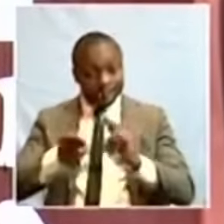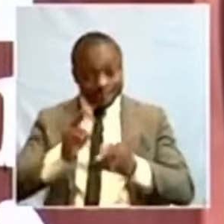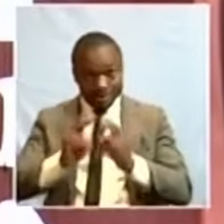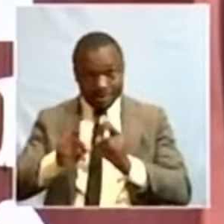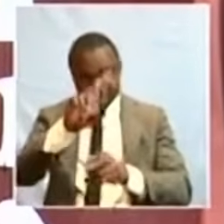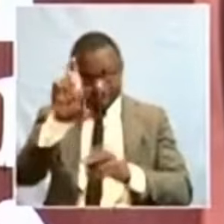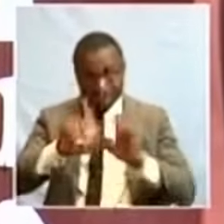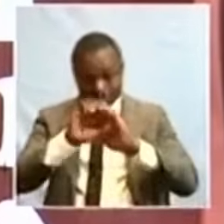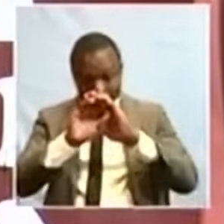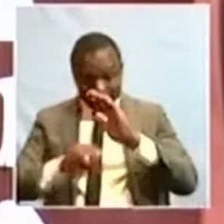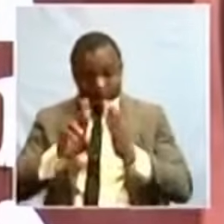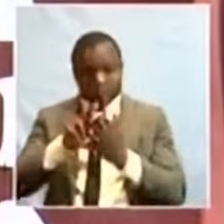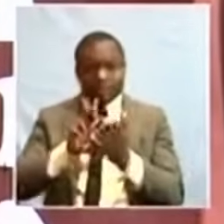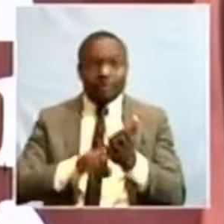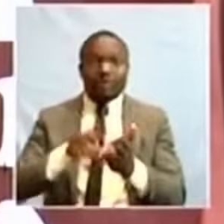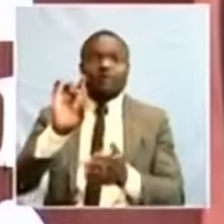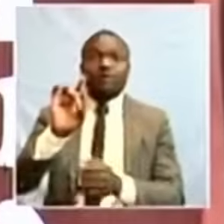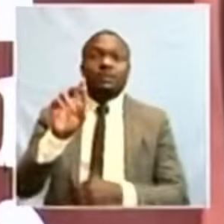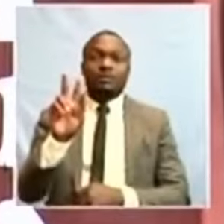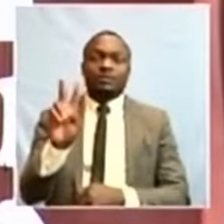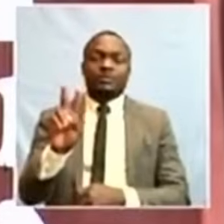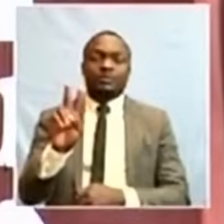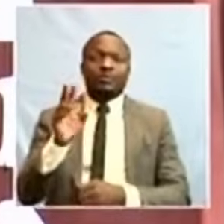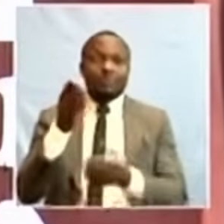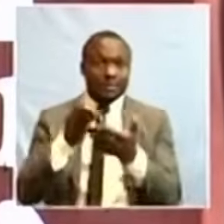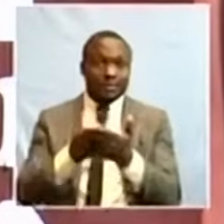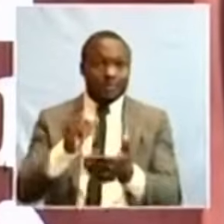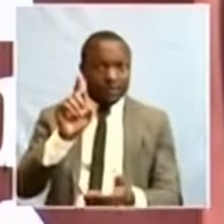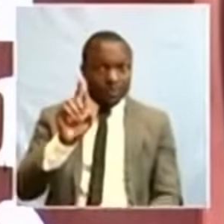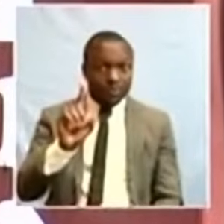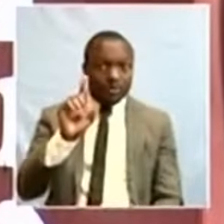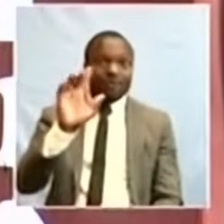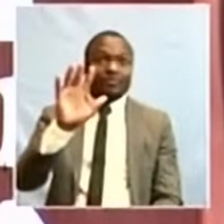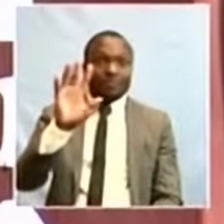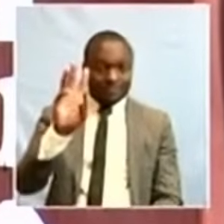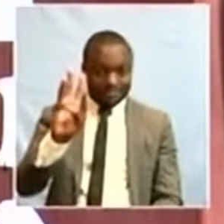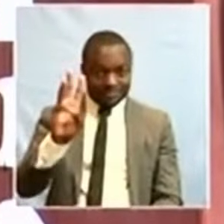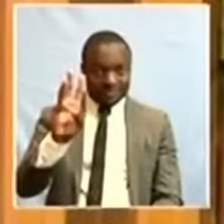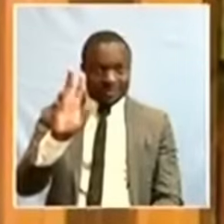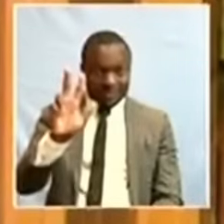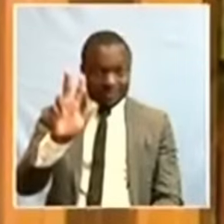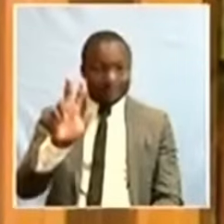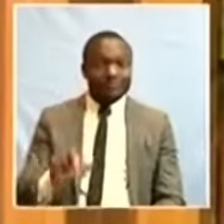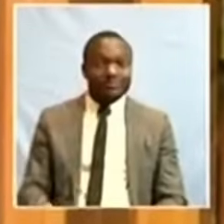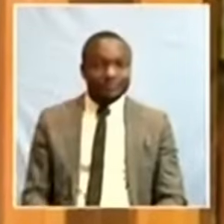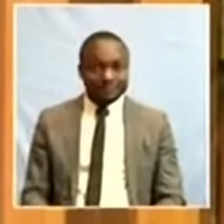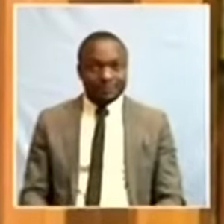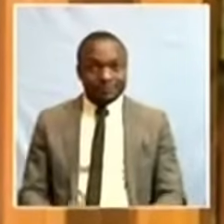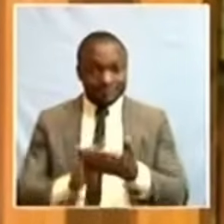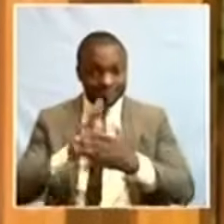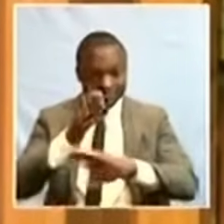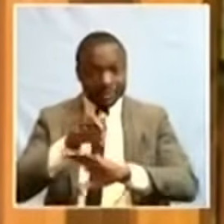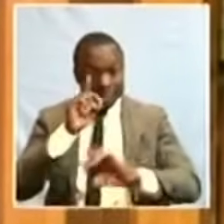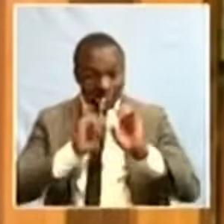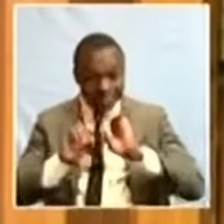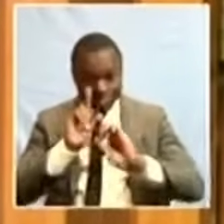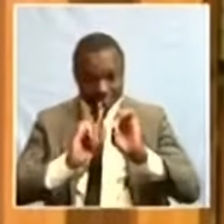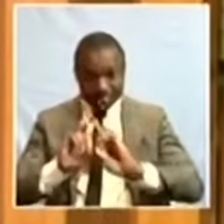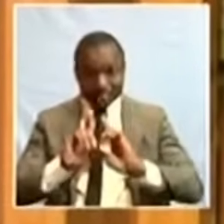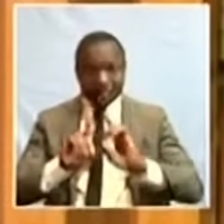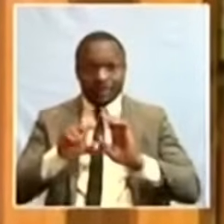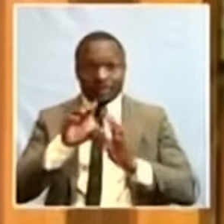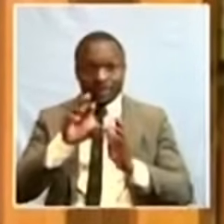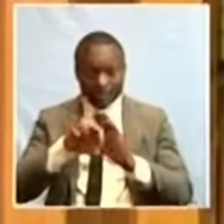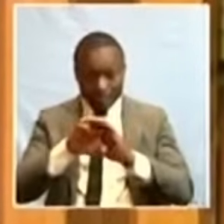Order 82, and this was question 153. And after the consideration of the question for oral answer,